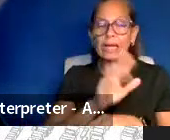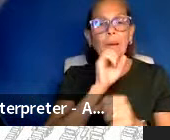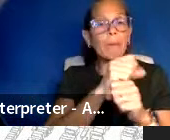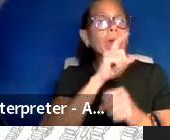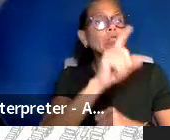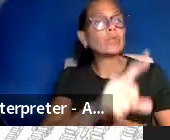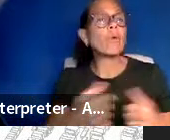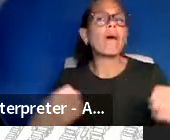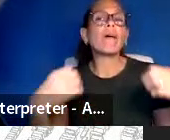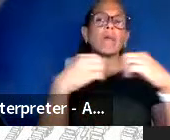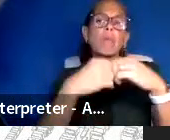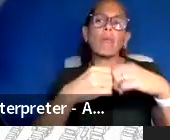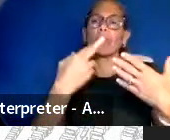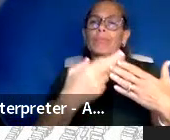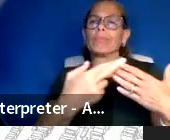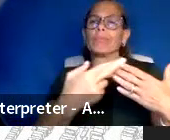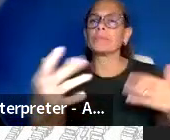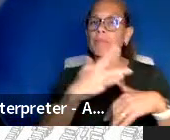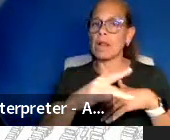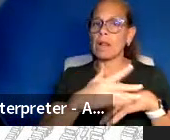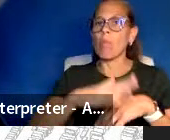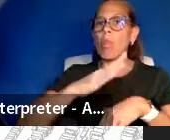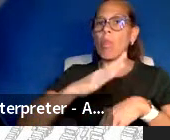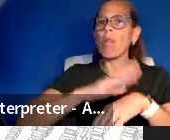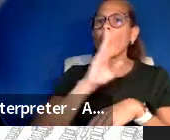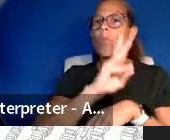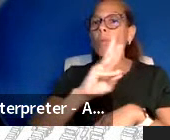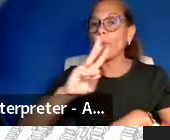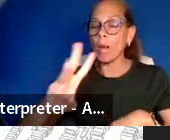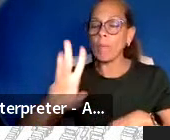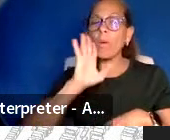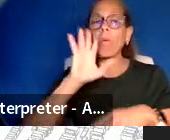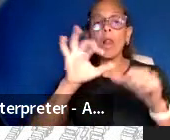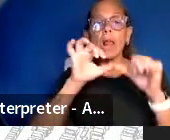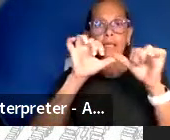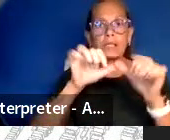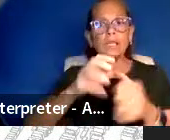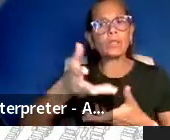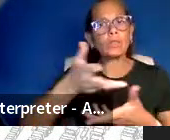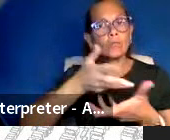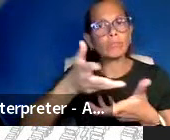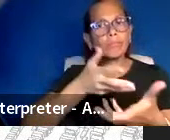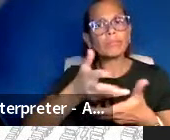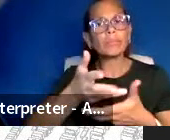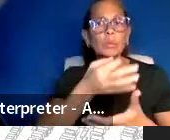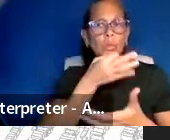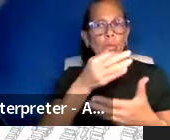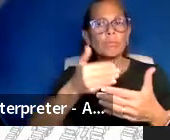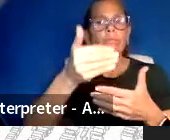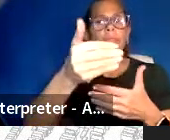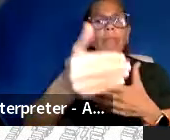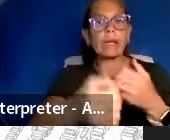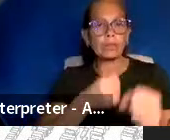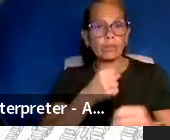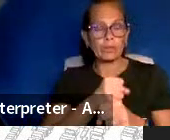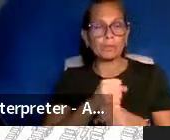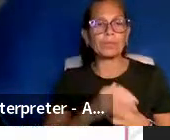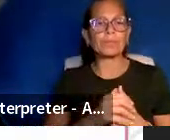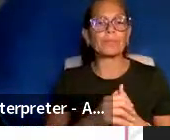to have more resources available on our webpage, and we're looking to continue engaging with you all in the new year. Next slide, please.